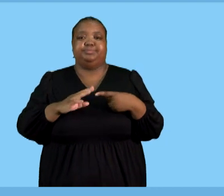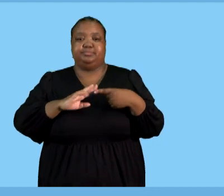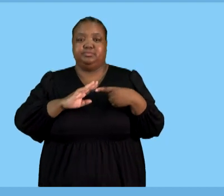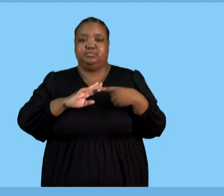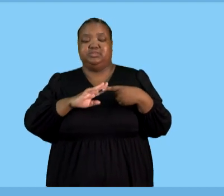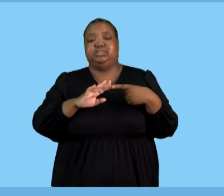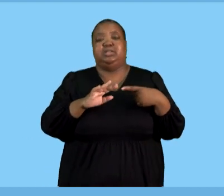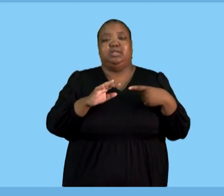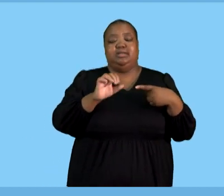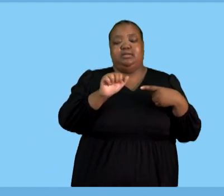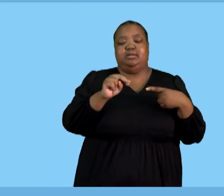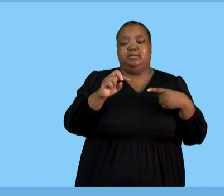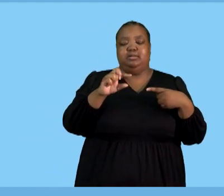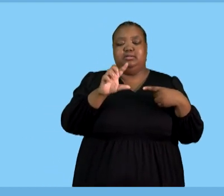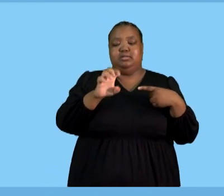is